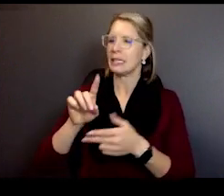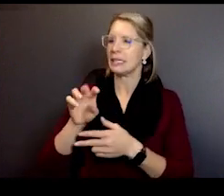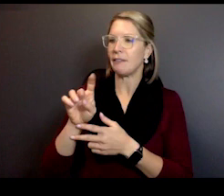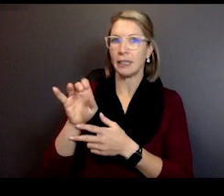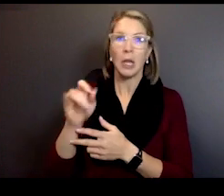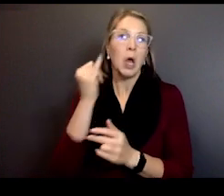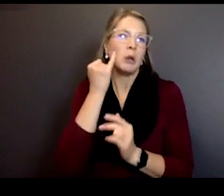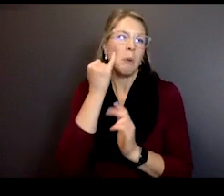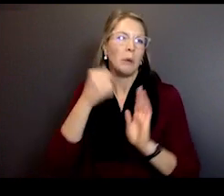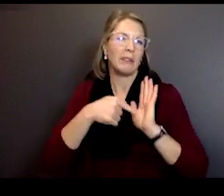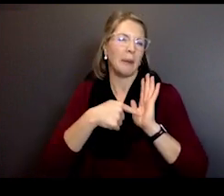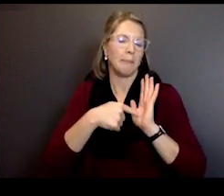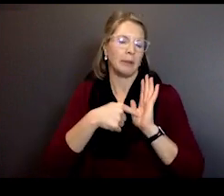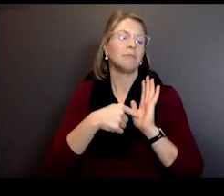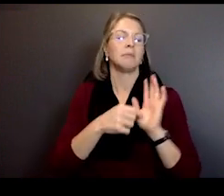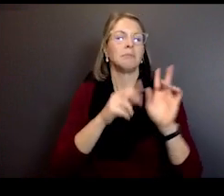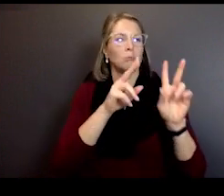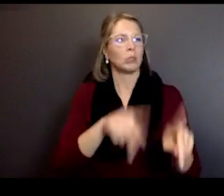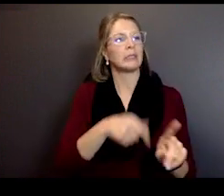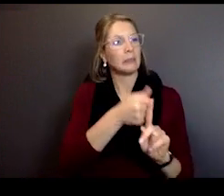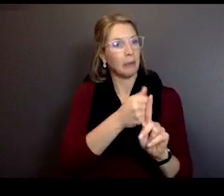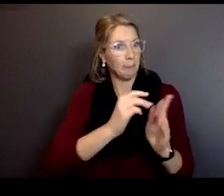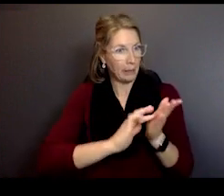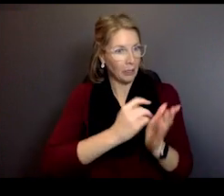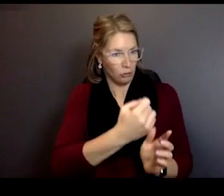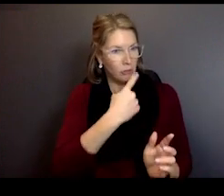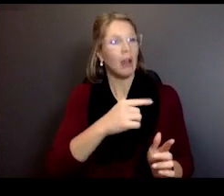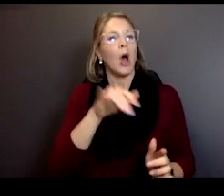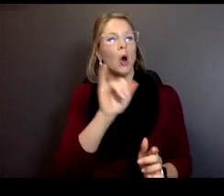takes medication and uses a cane to walk.